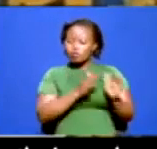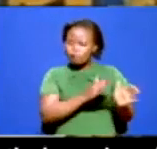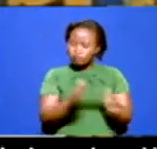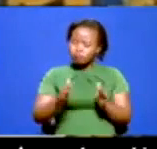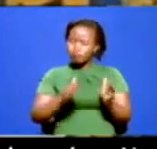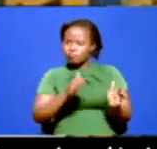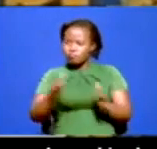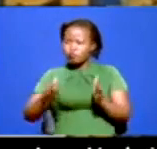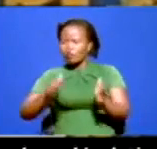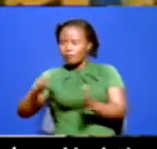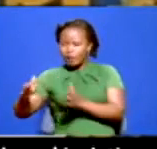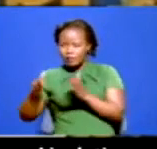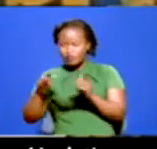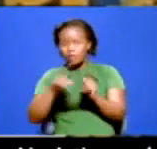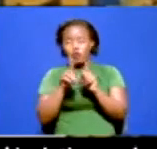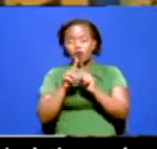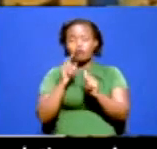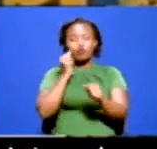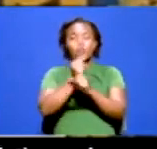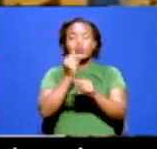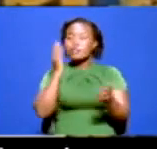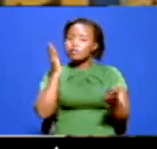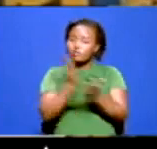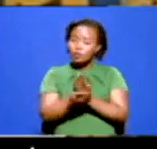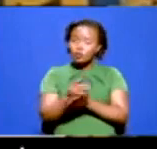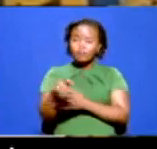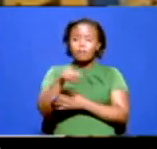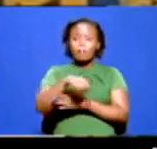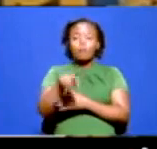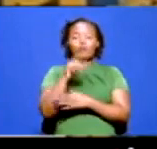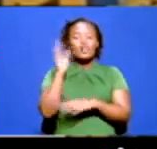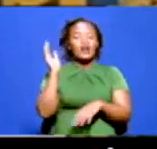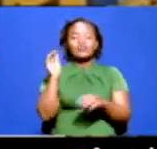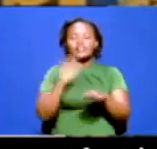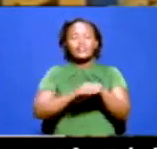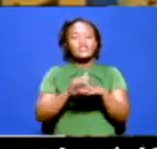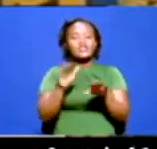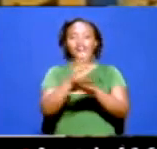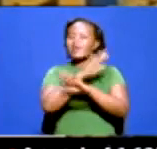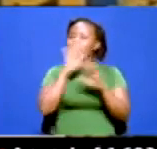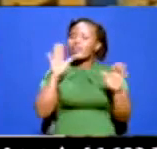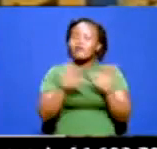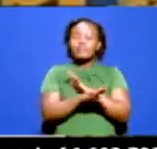also ensuring that we are getting things right for him.